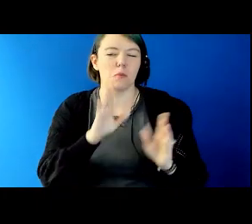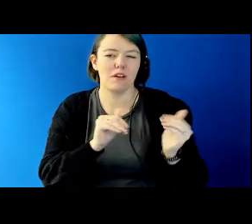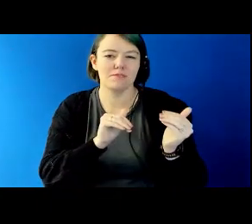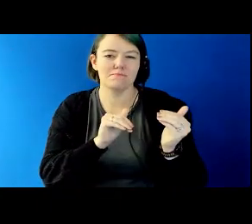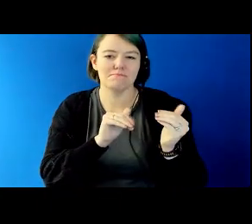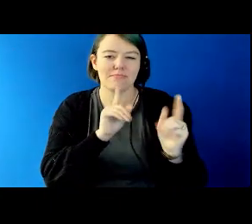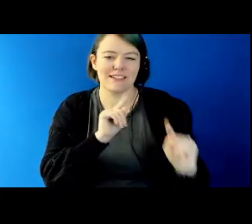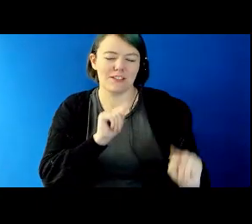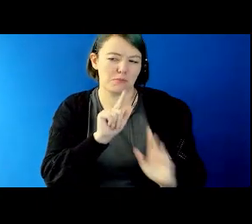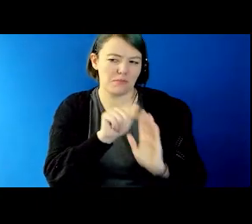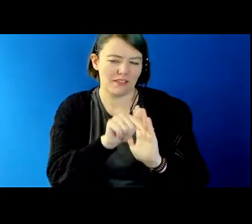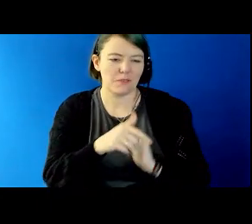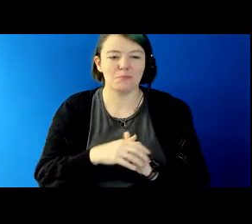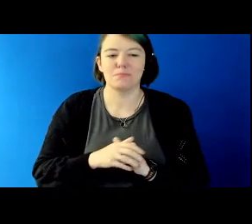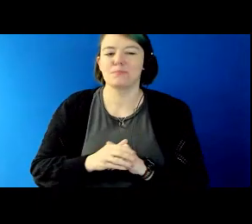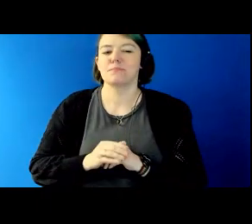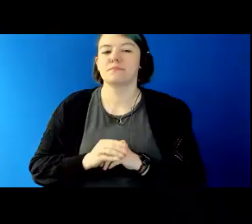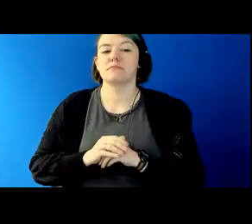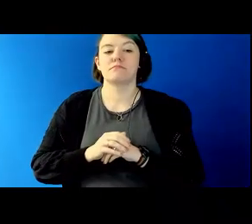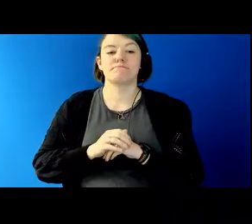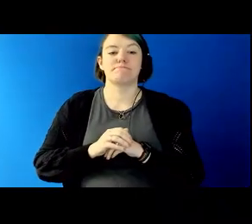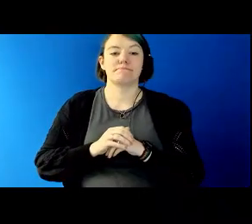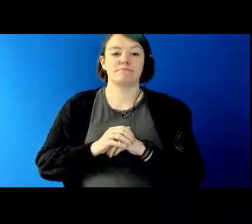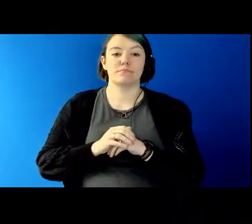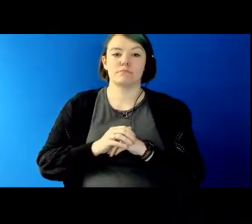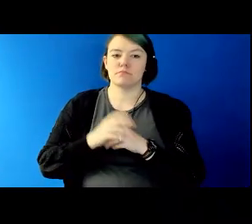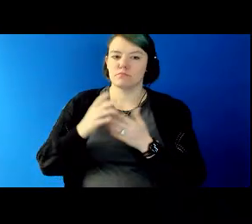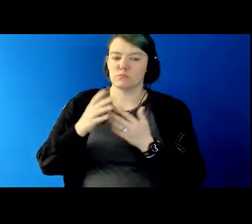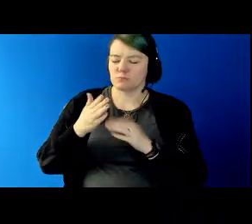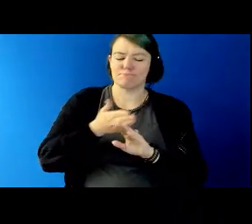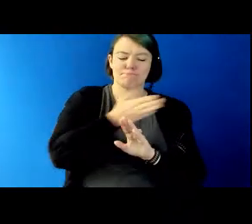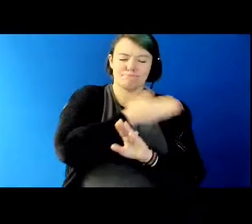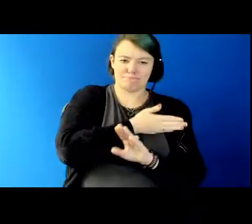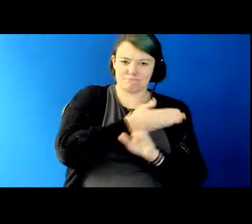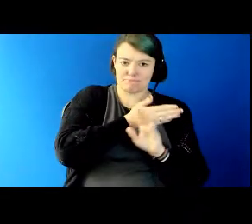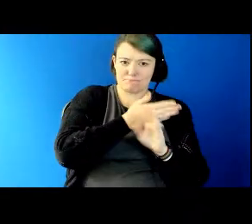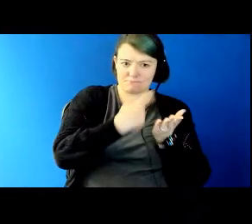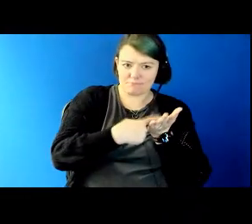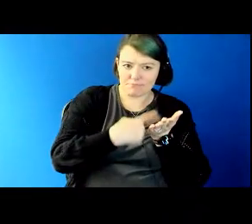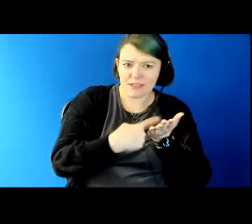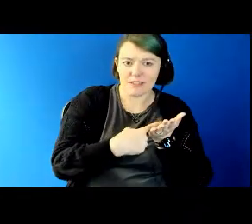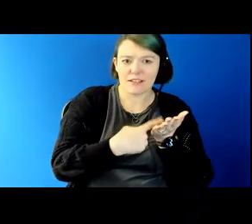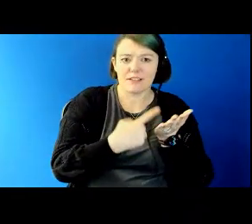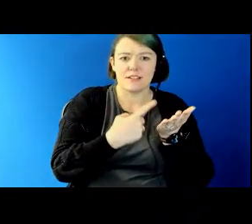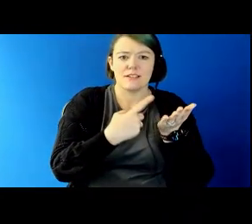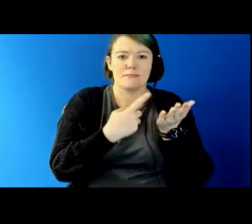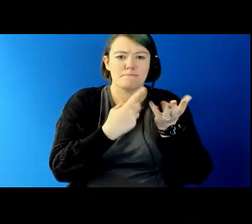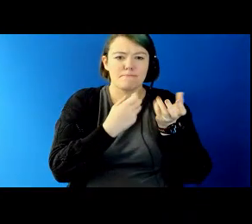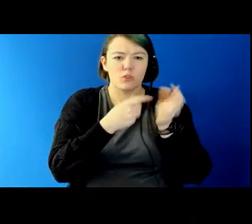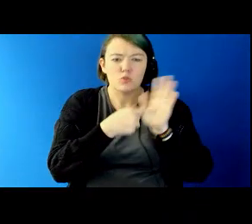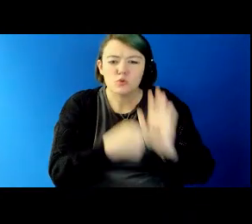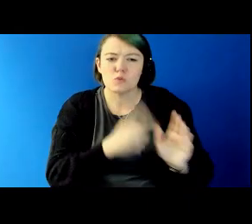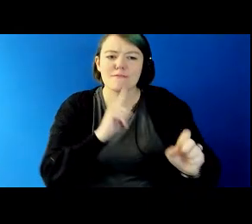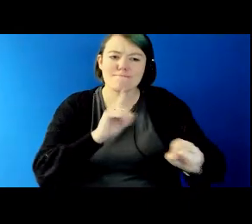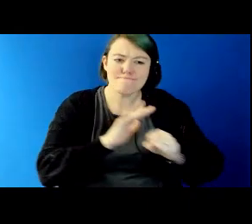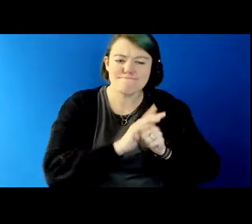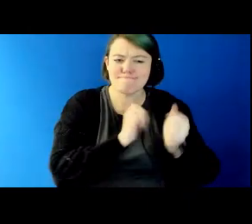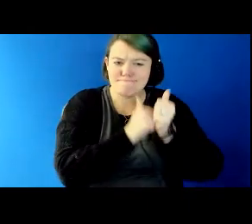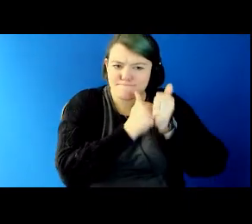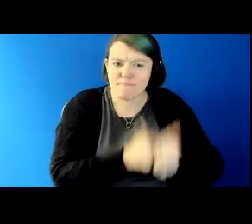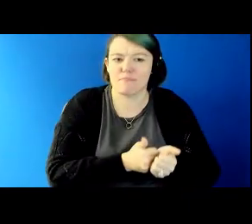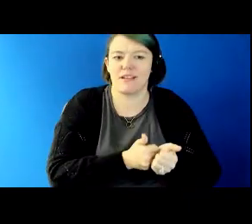can demonstrate commitment. Now, let's focus on embedding that commitment in your workplace culture by building